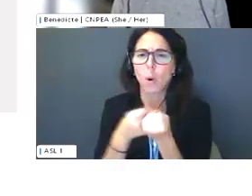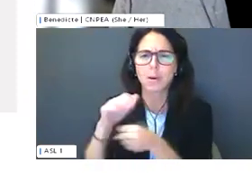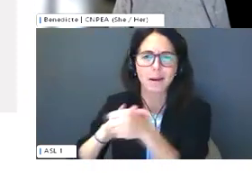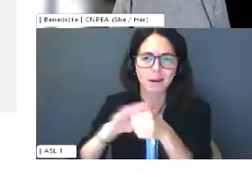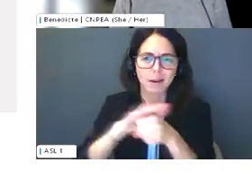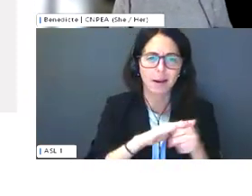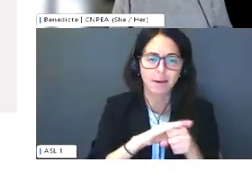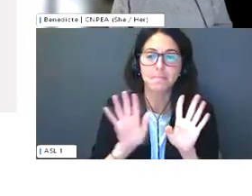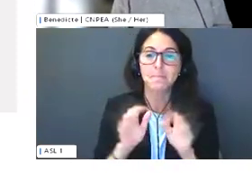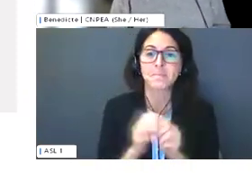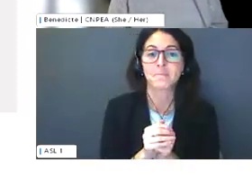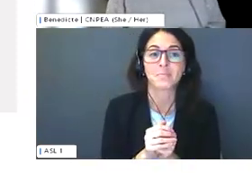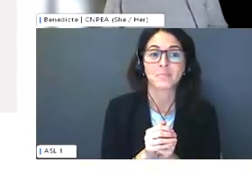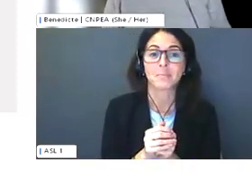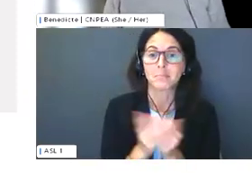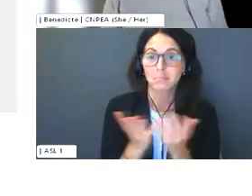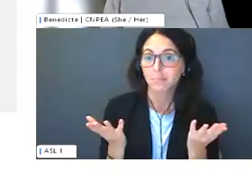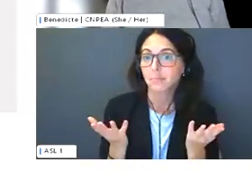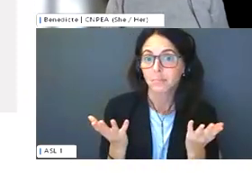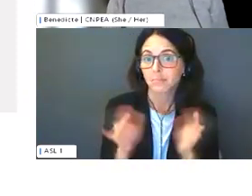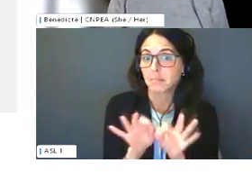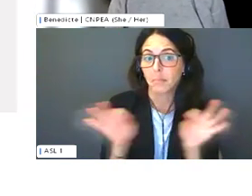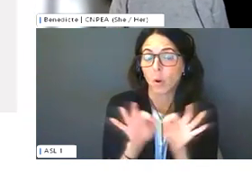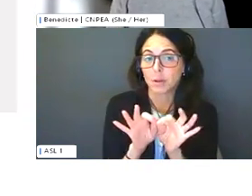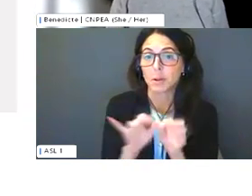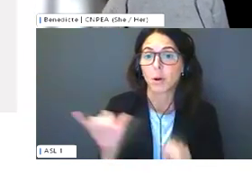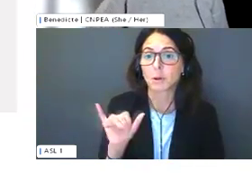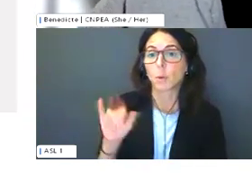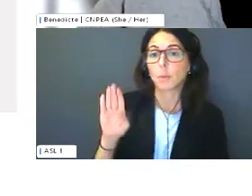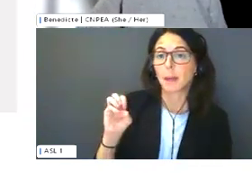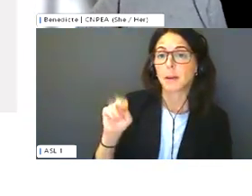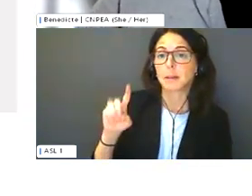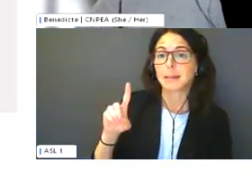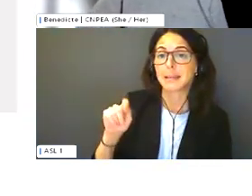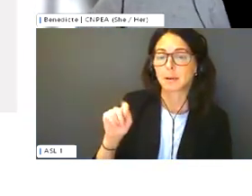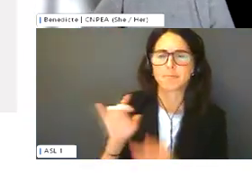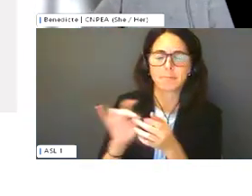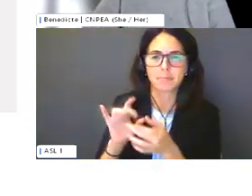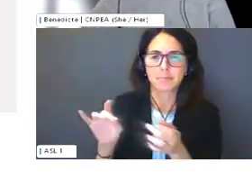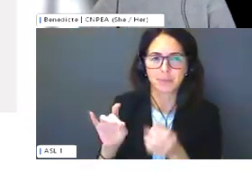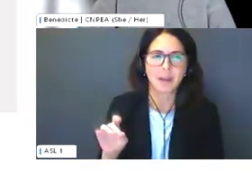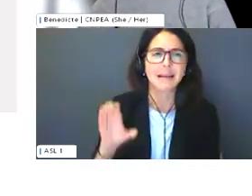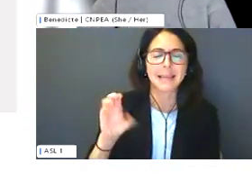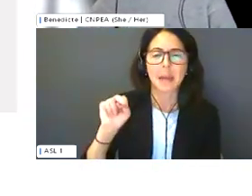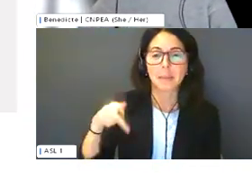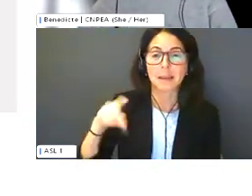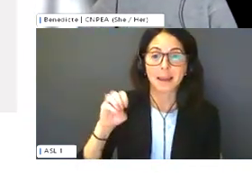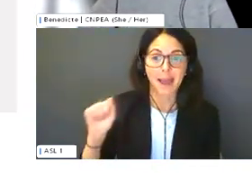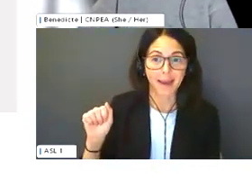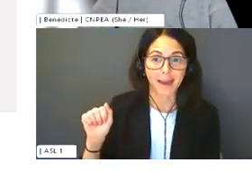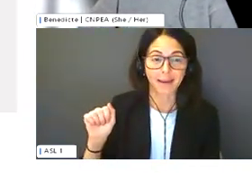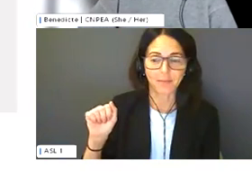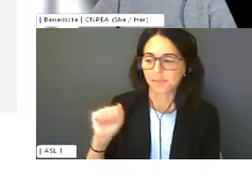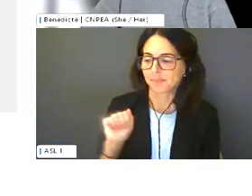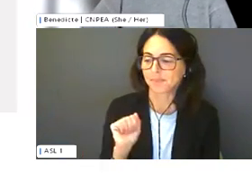area. I think that's so important. And Benedict mentioned the Elder Abuse Prevention Network. So we, as